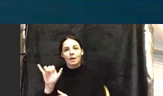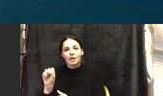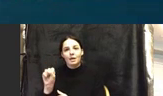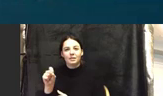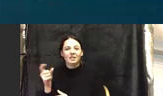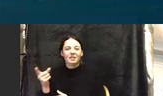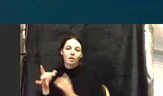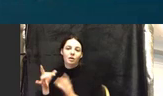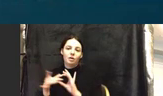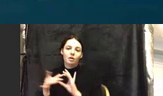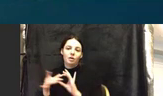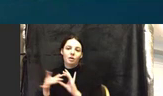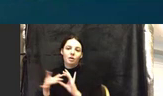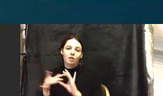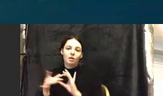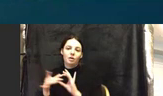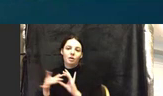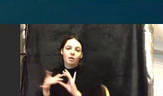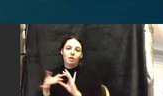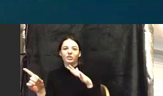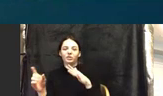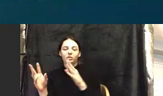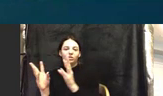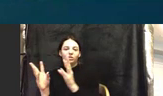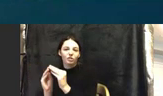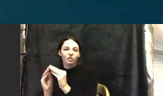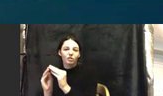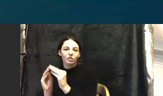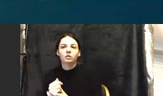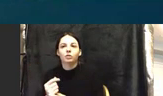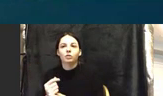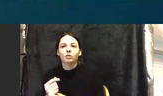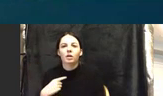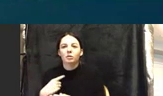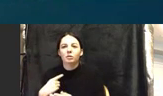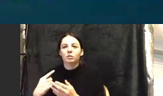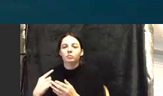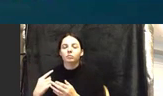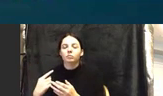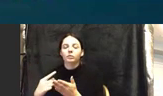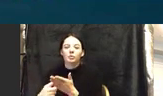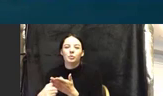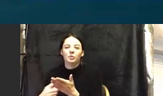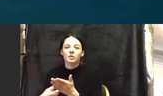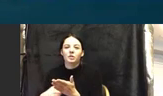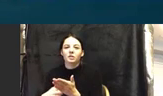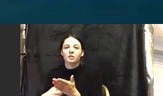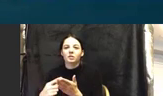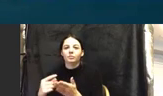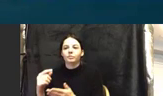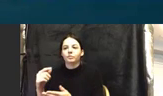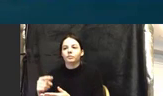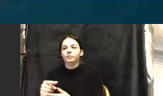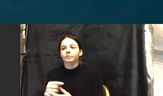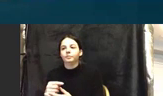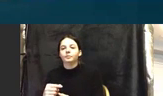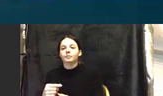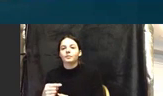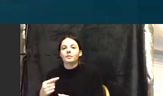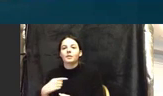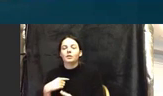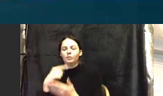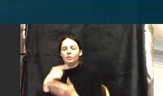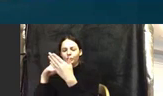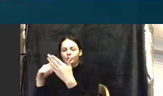about the Israeli-Palestinian conflict because I was living in Jerusalem. And I was doing my research on the Israeli-Palestinian conflict,